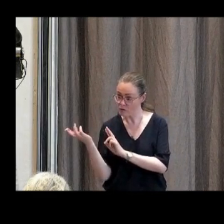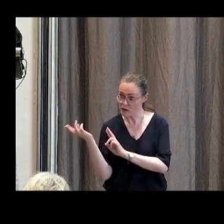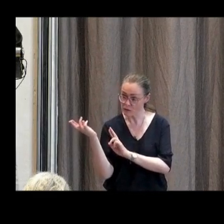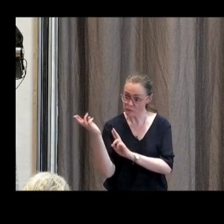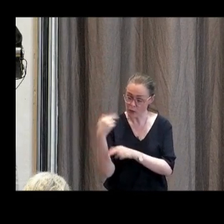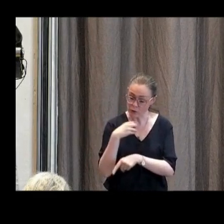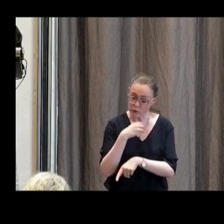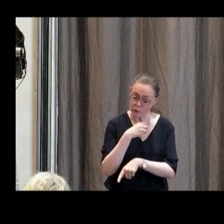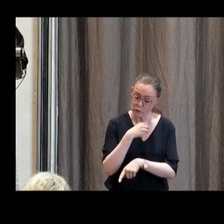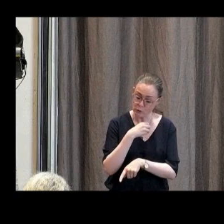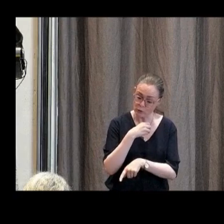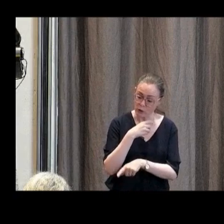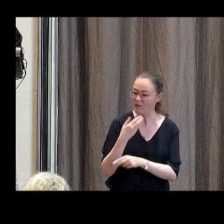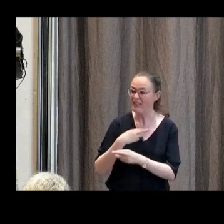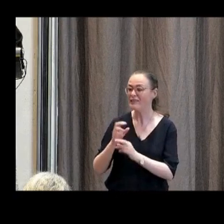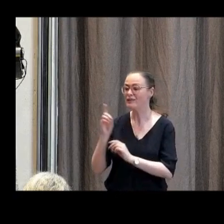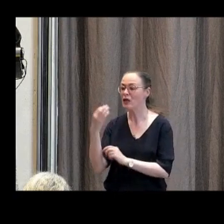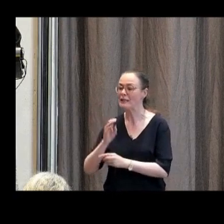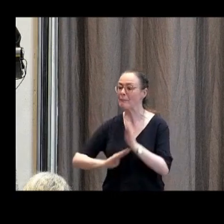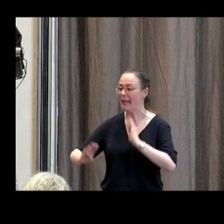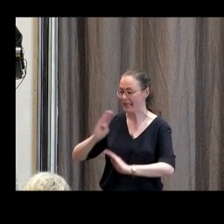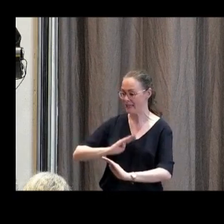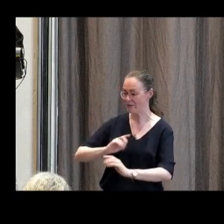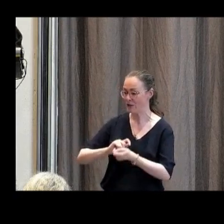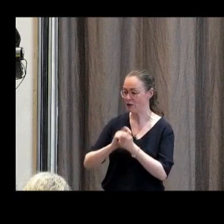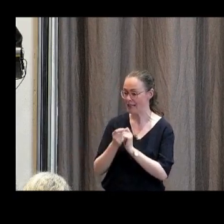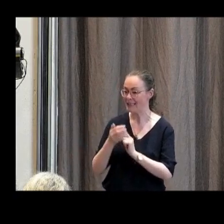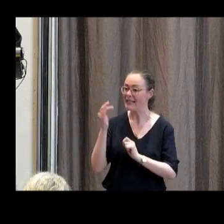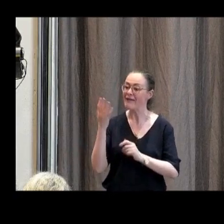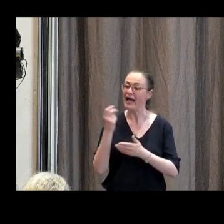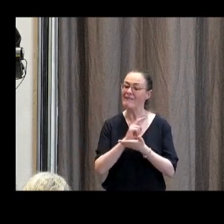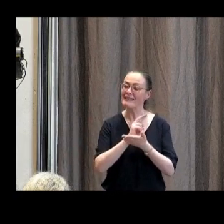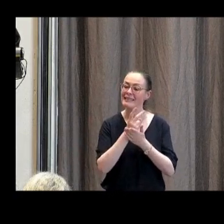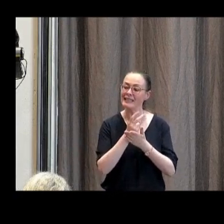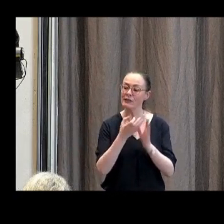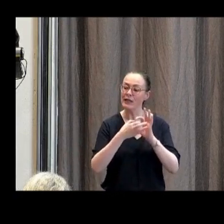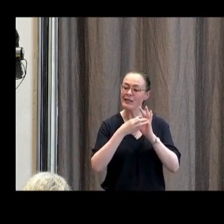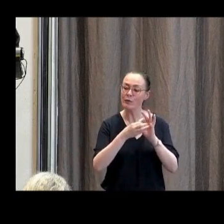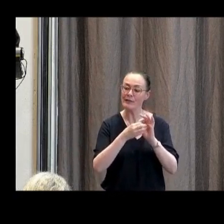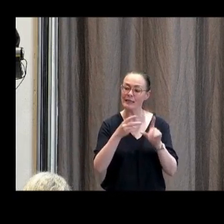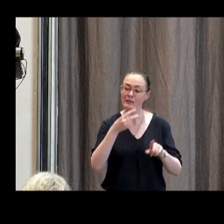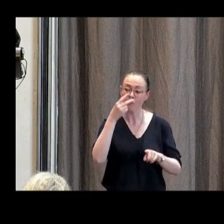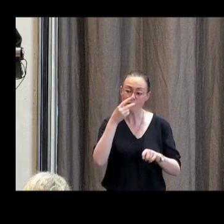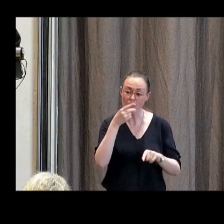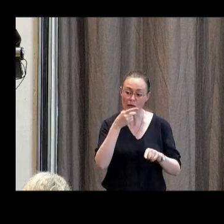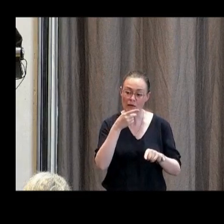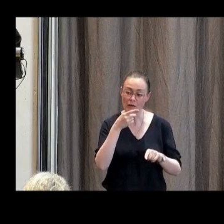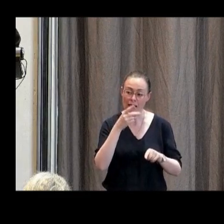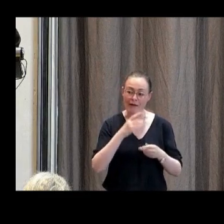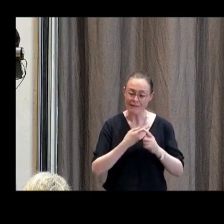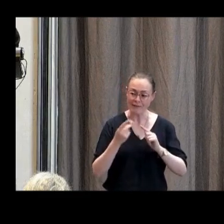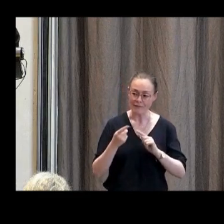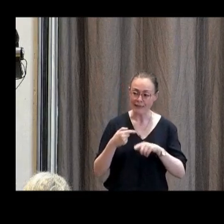to the dog's behavior when confronted with seizure-associated odors, compared